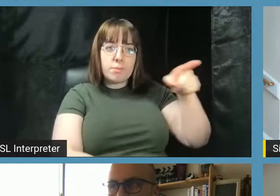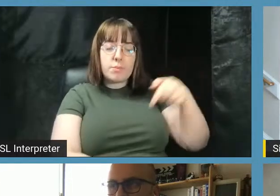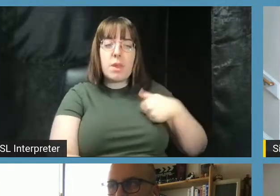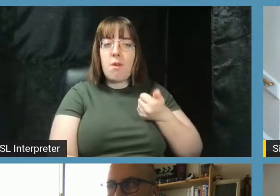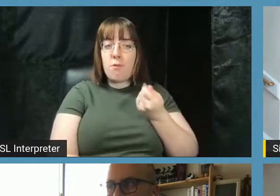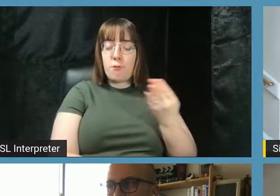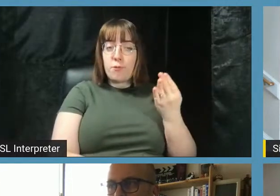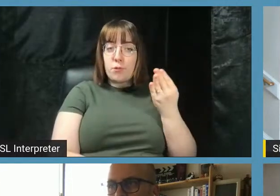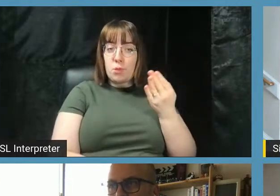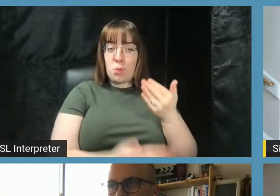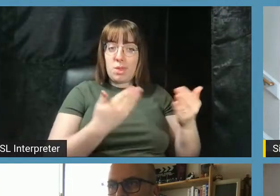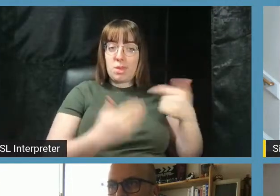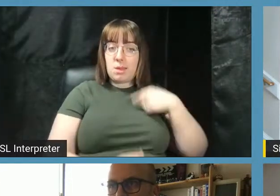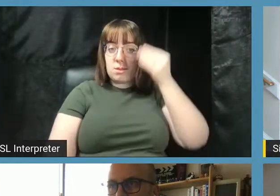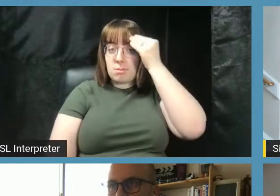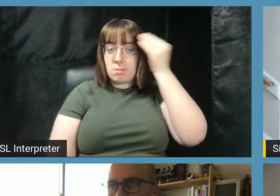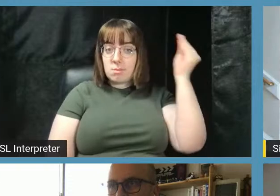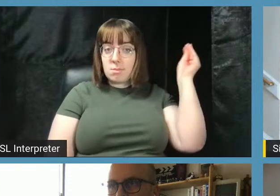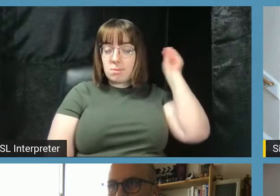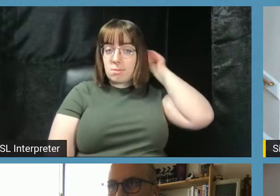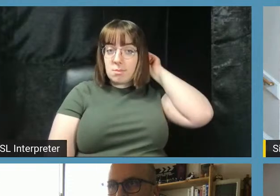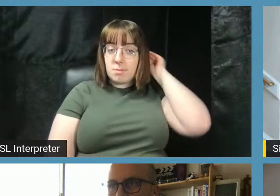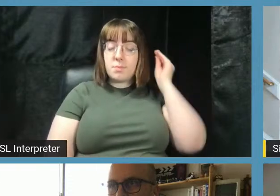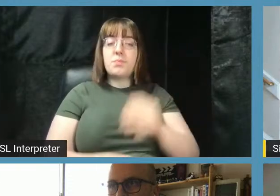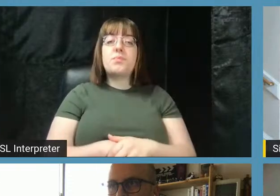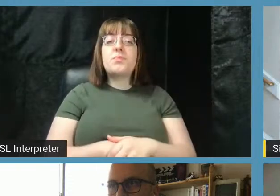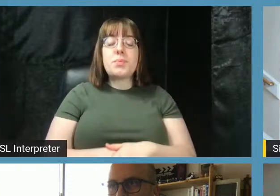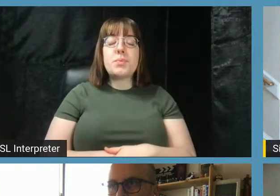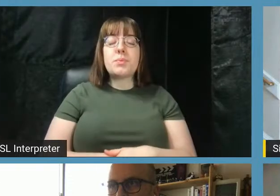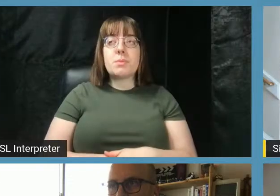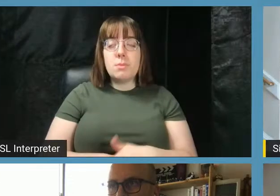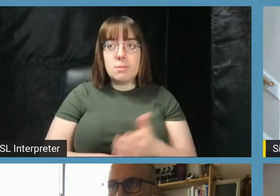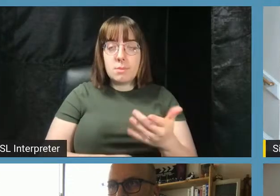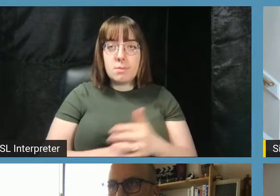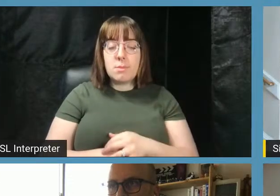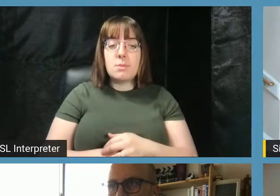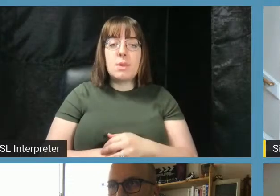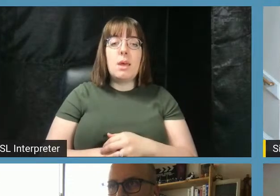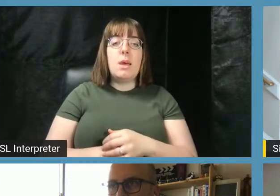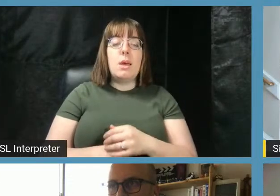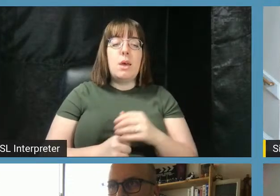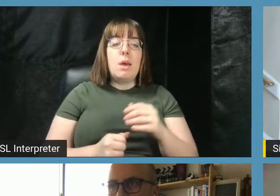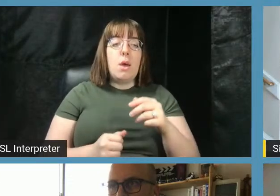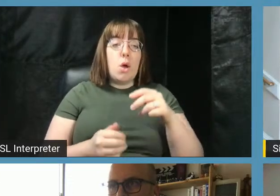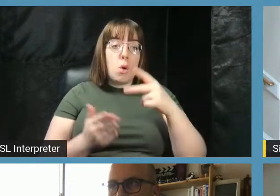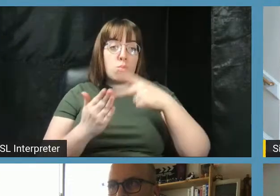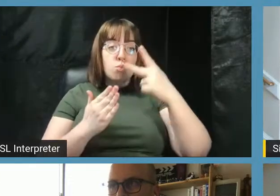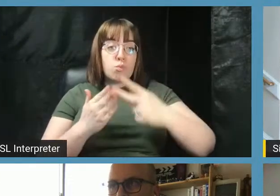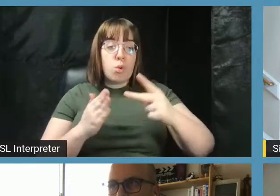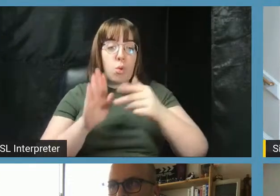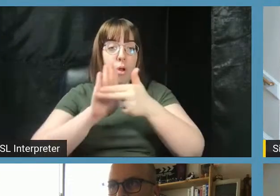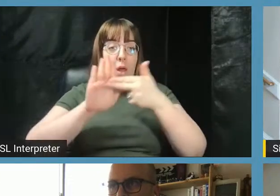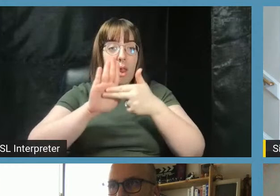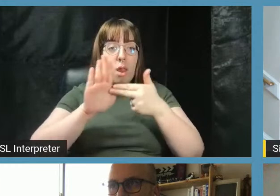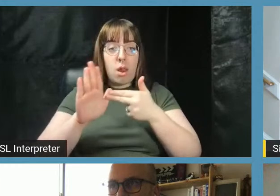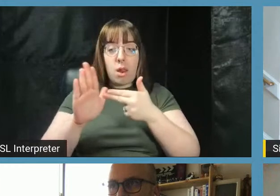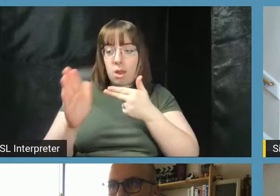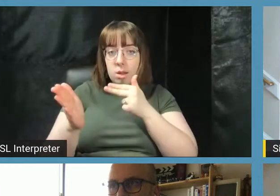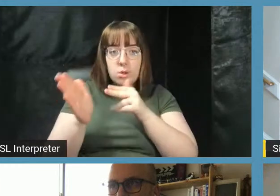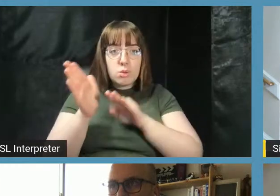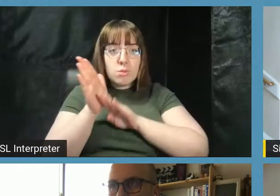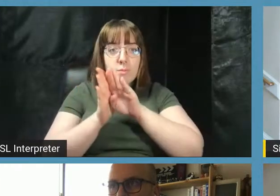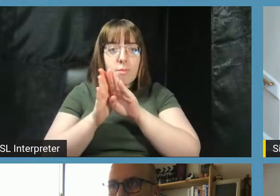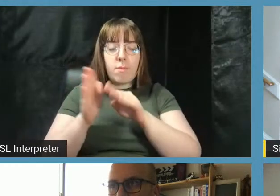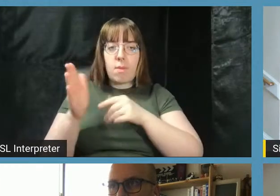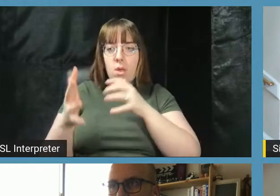mind there are taking advantage of the fact that you can put programmatic labels on buttons as you're building your app so that